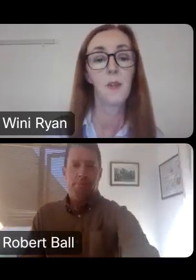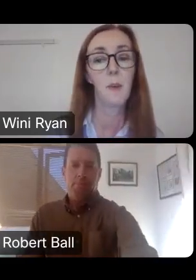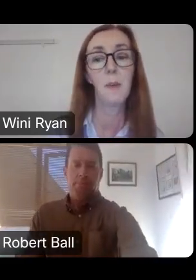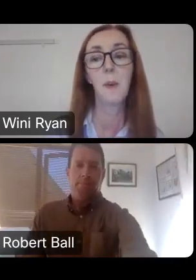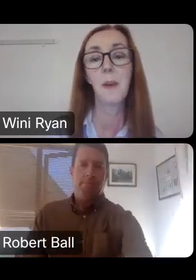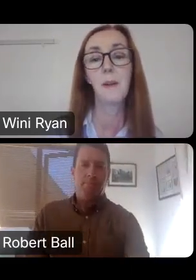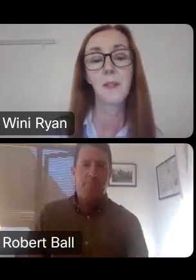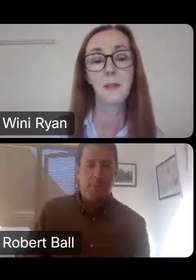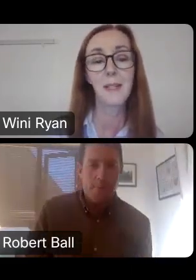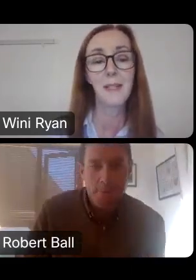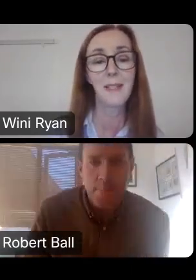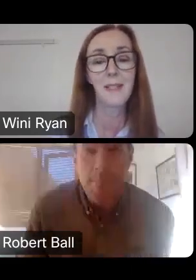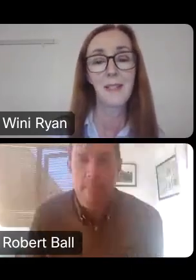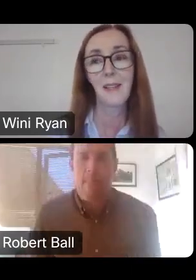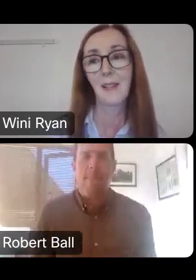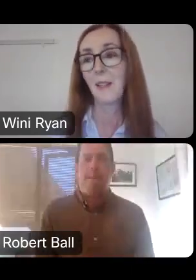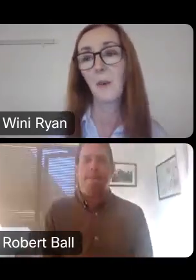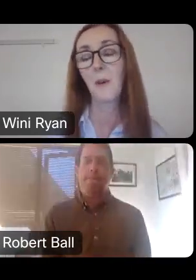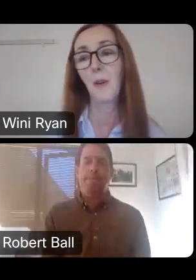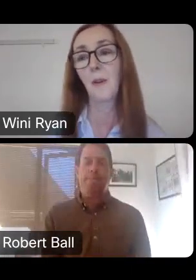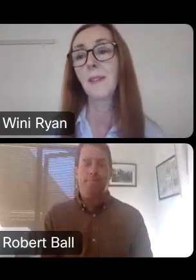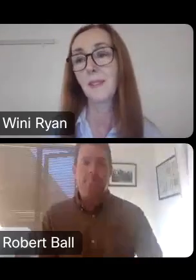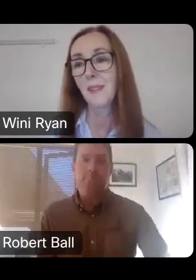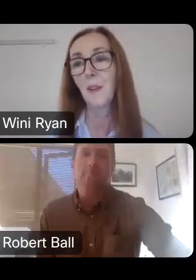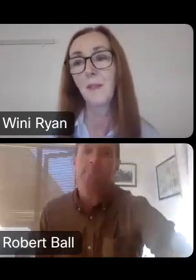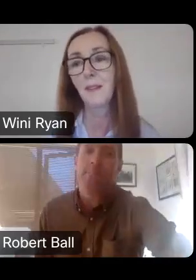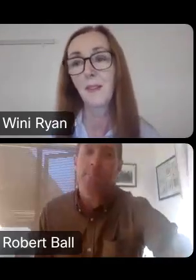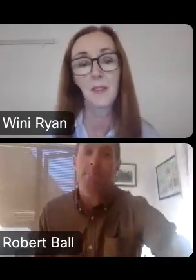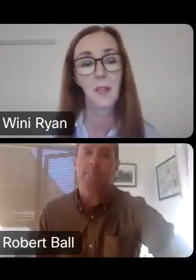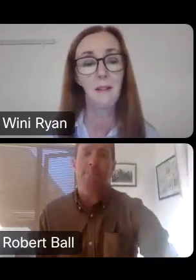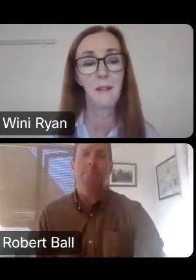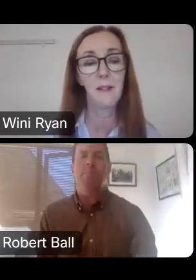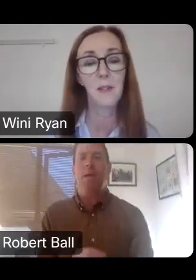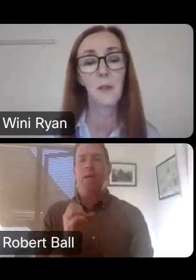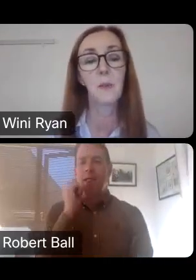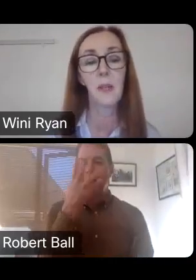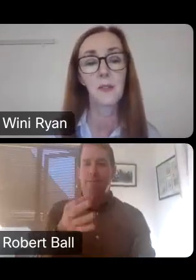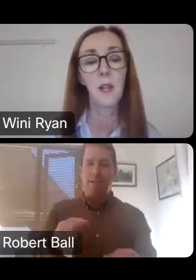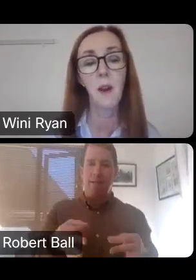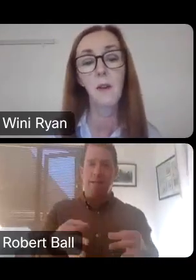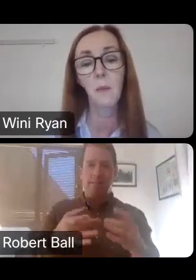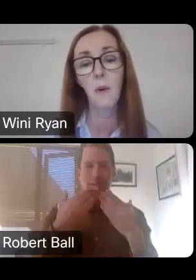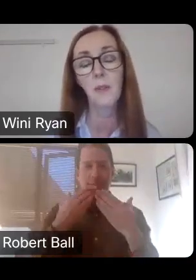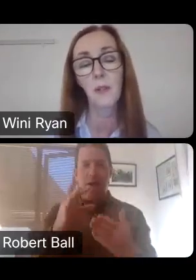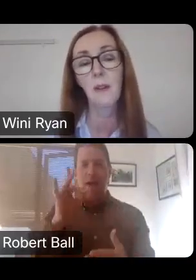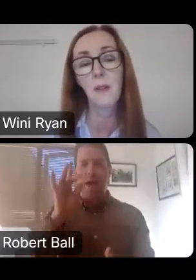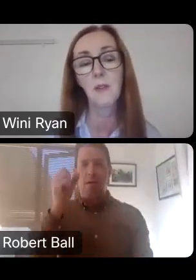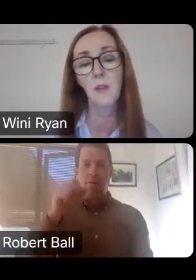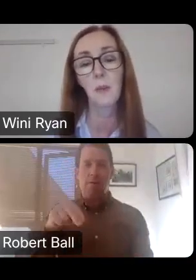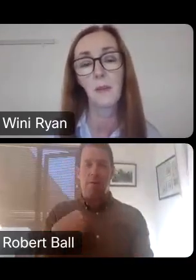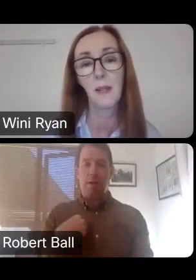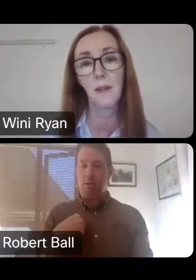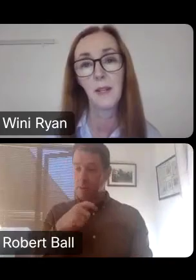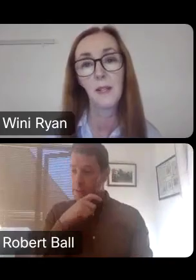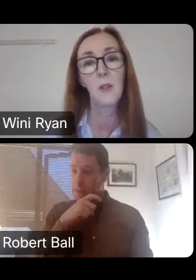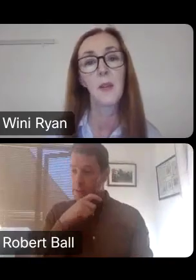Okay, and I'm just going to pop it up here on screen. And, you know, we'll all, lovely. Thanks, Karen. Yeah, so it's the longer walks that are giving you